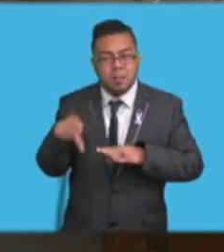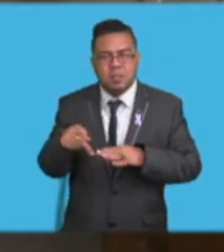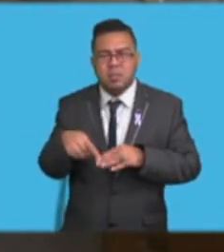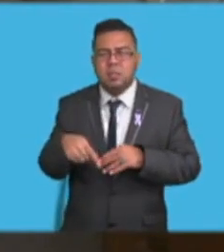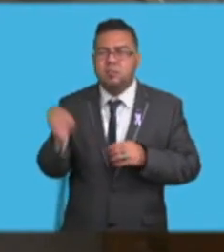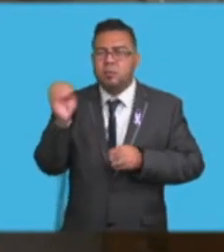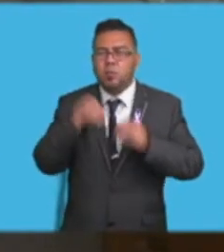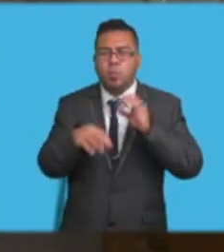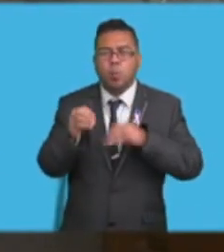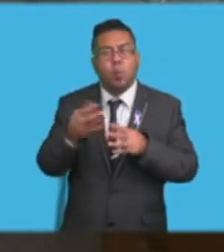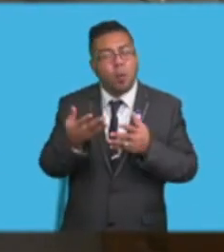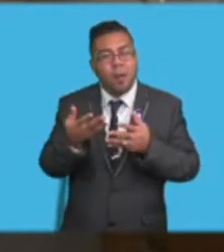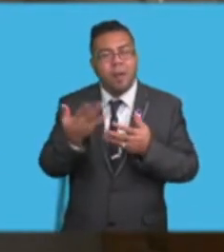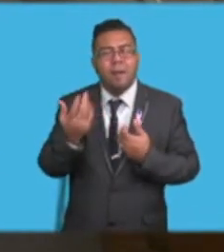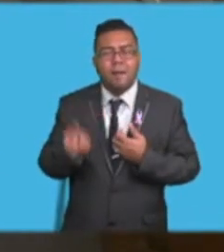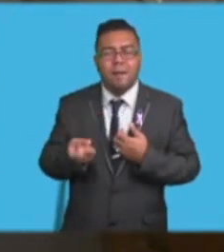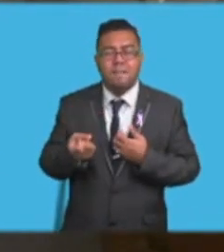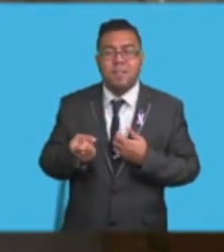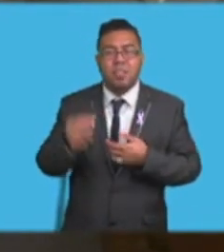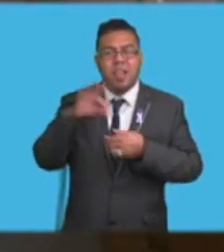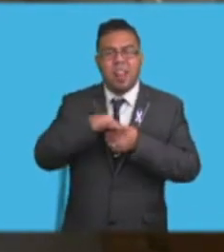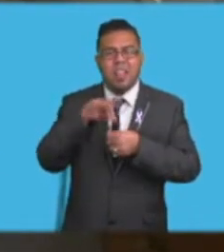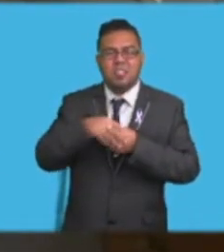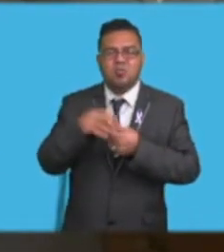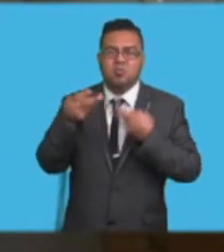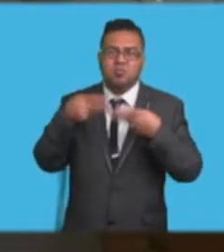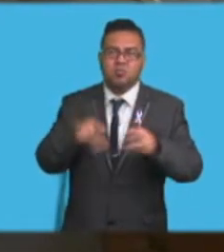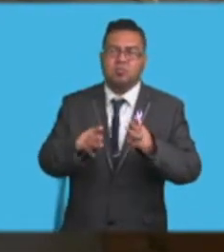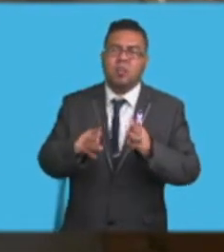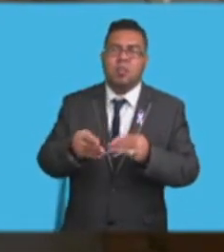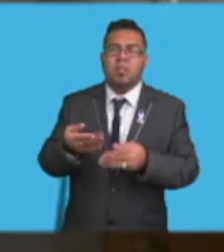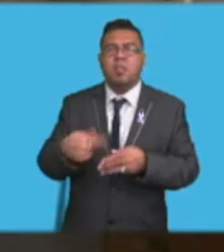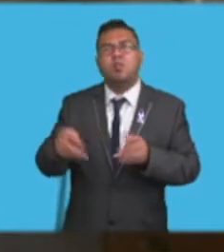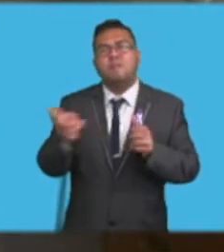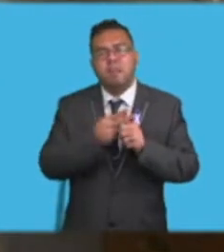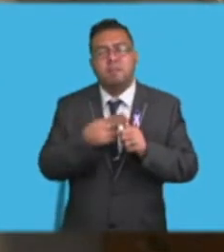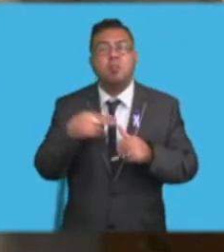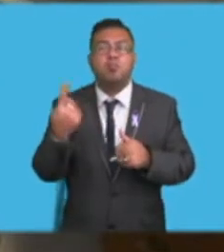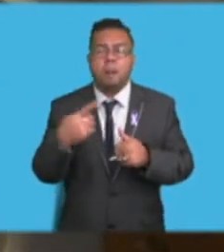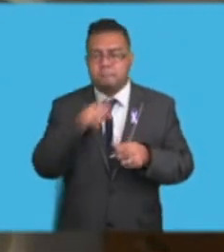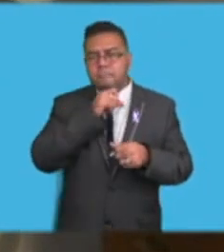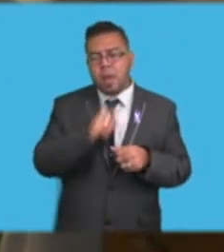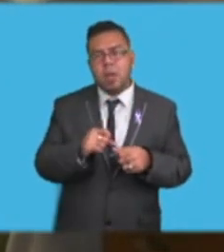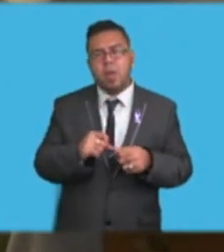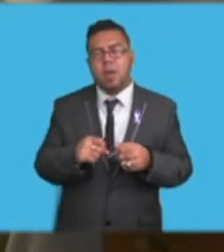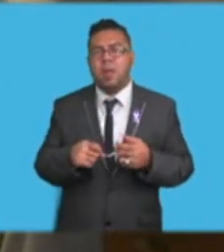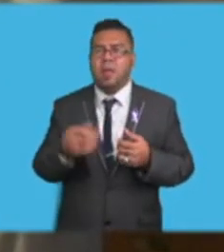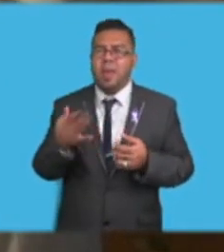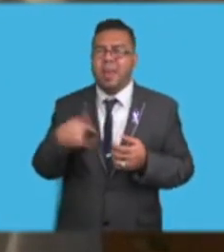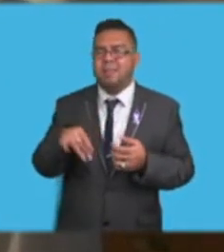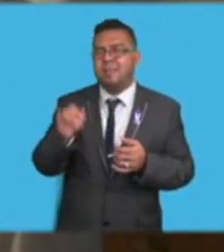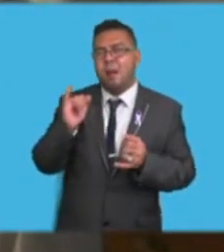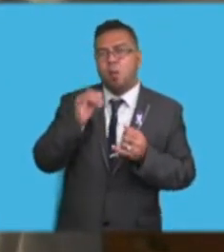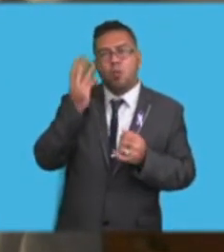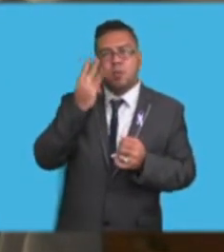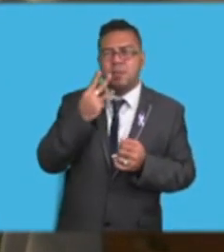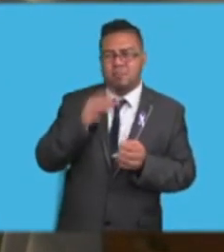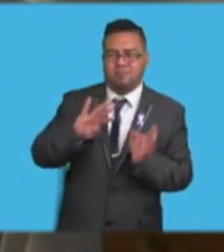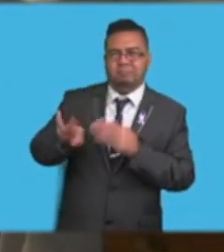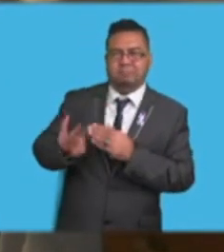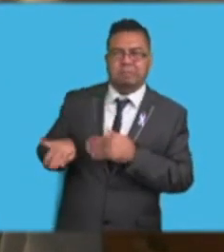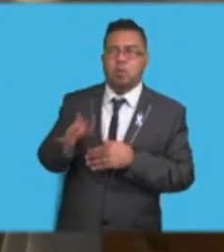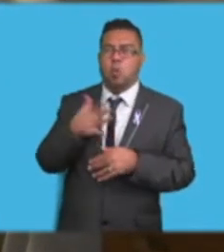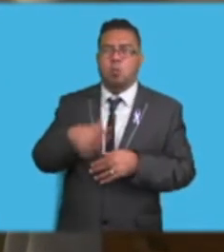electoral systems that existed previously in Fiji, which favored men and further isolated female candidates from being voted